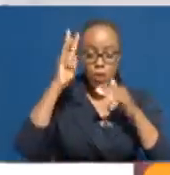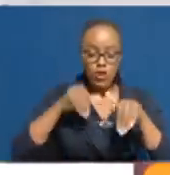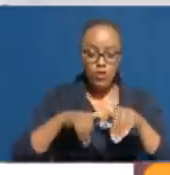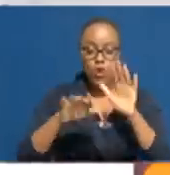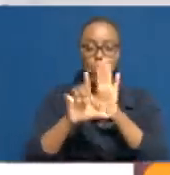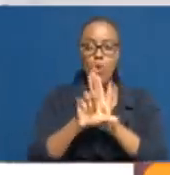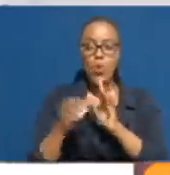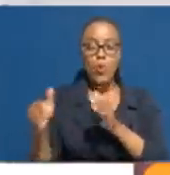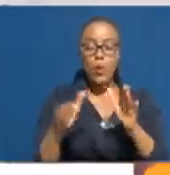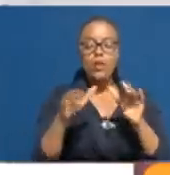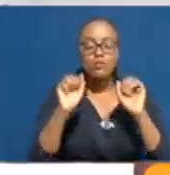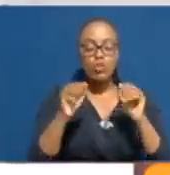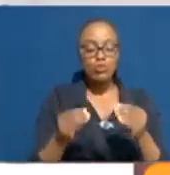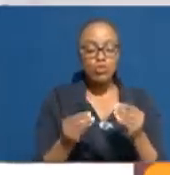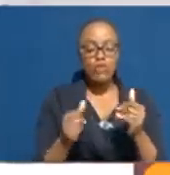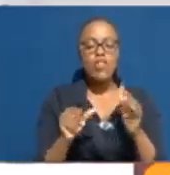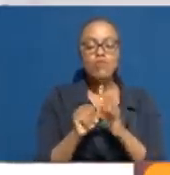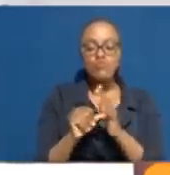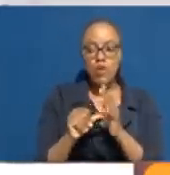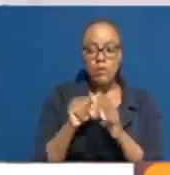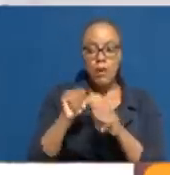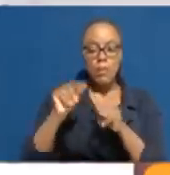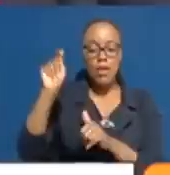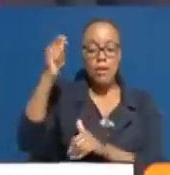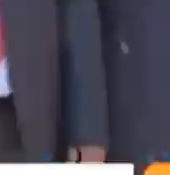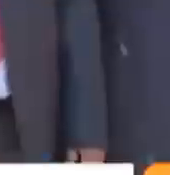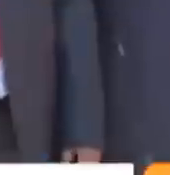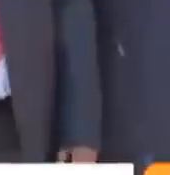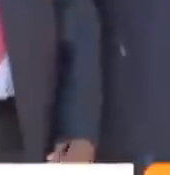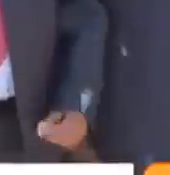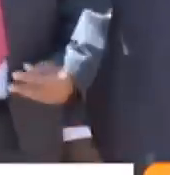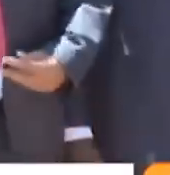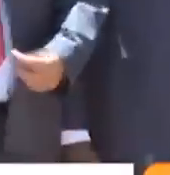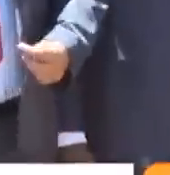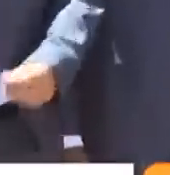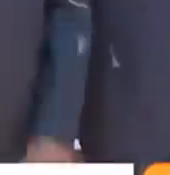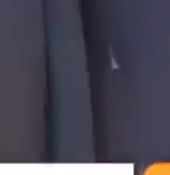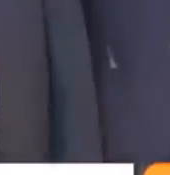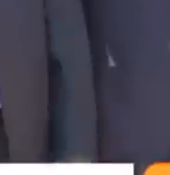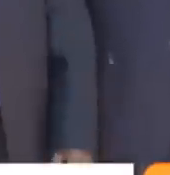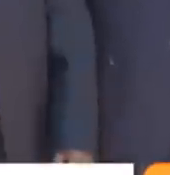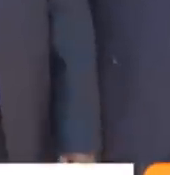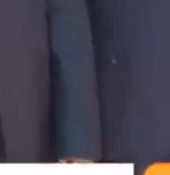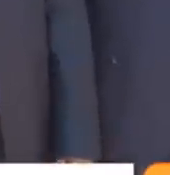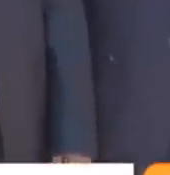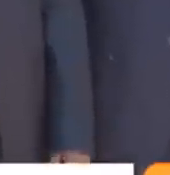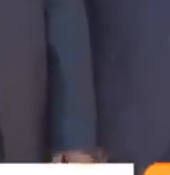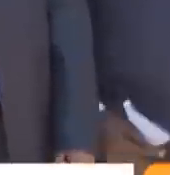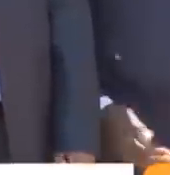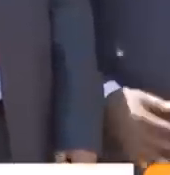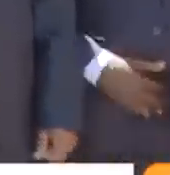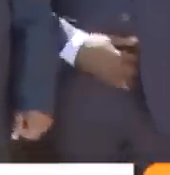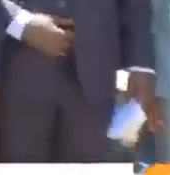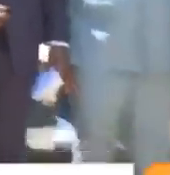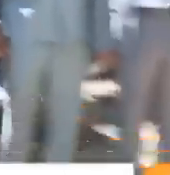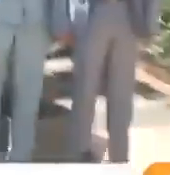legal means to resolve issues around the presidential election results. And as the U.S. delegation held talks with the three leaders,